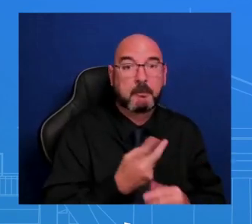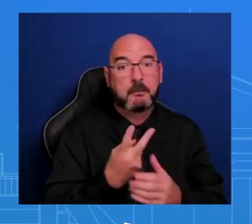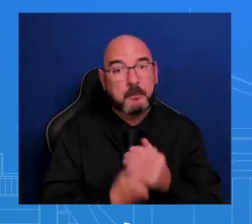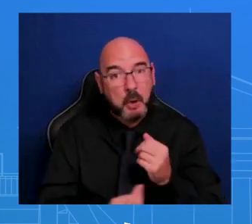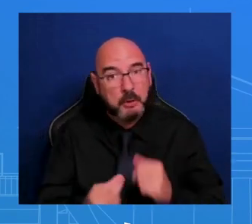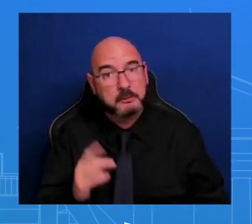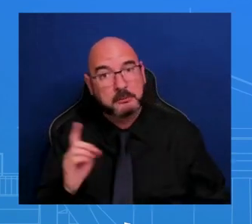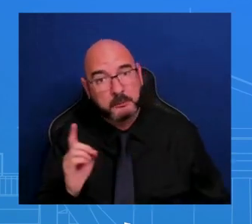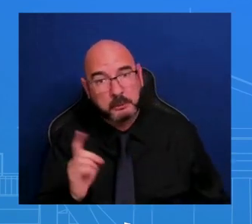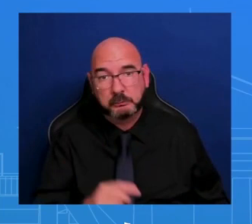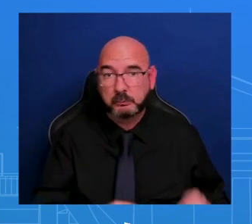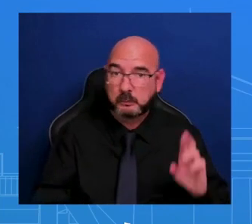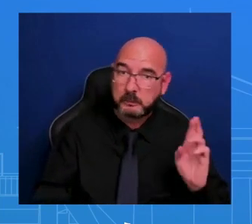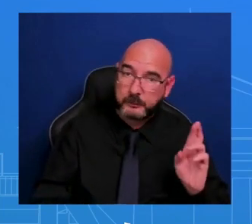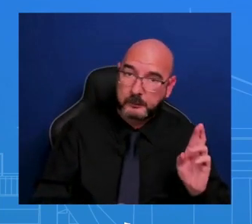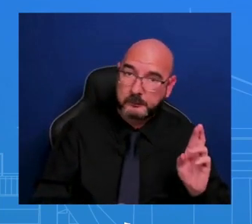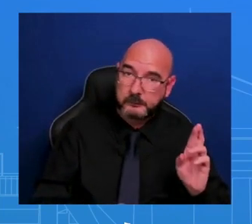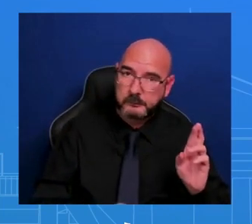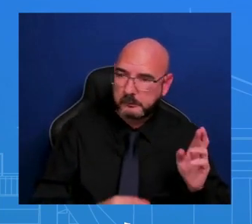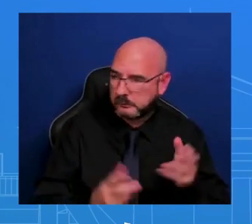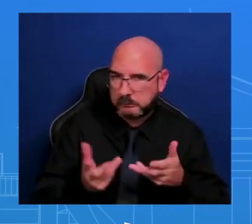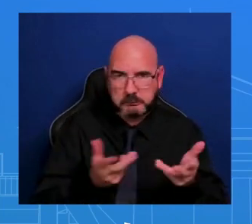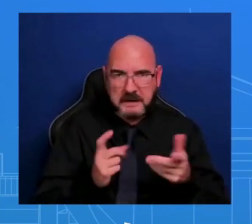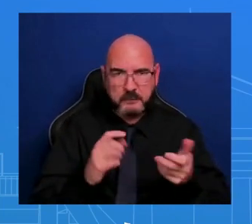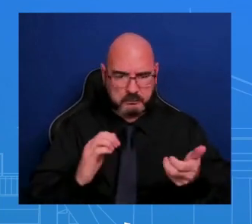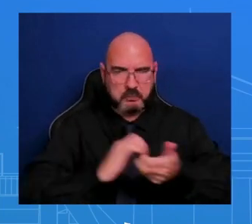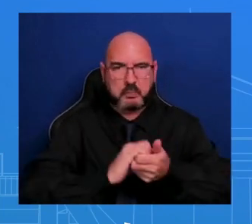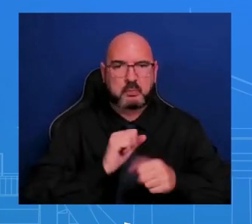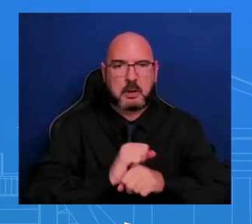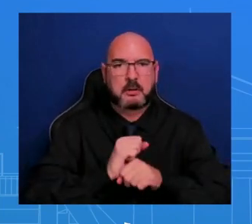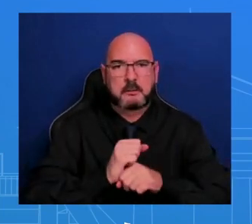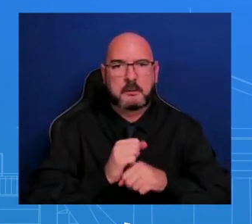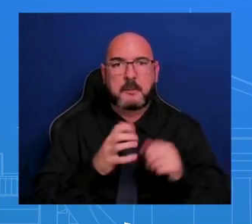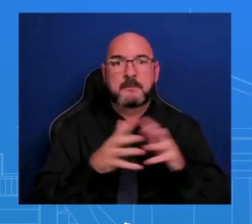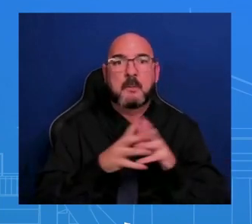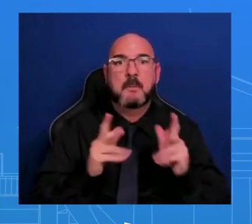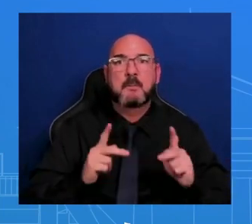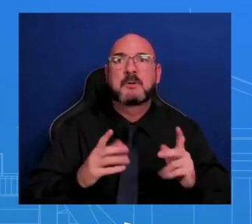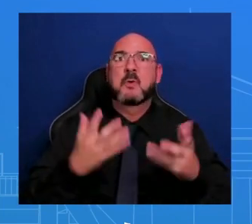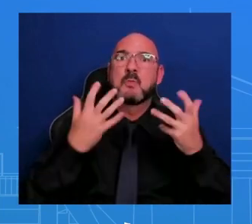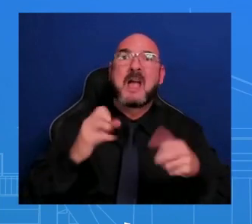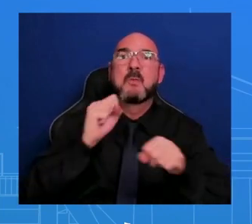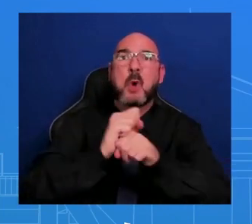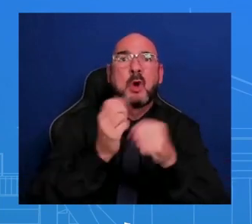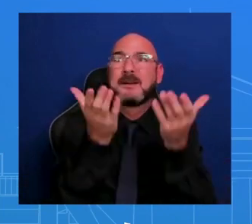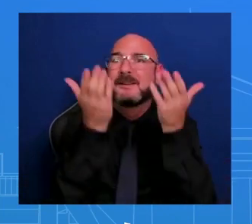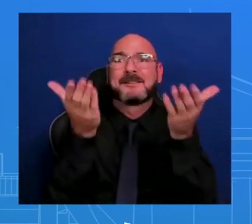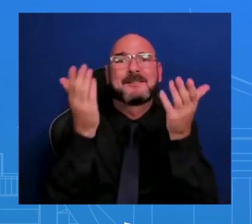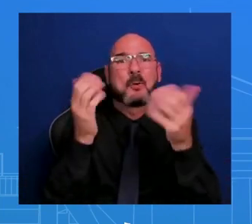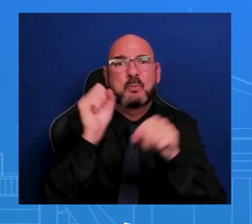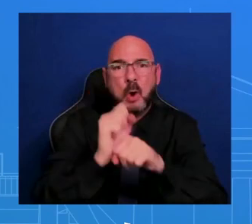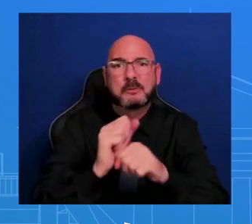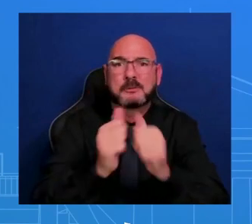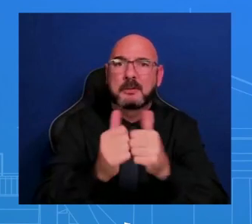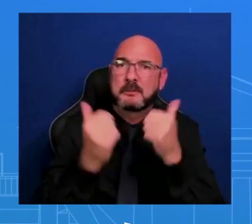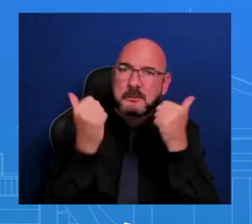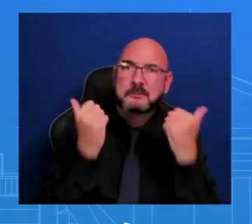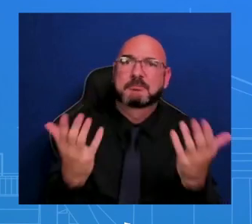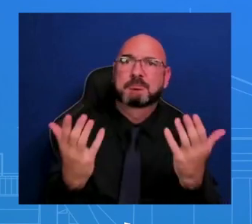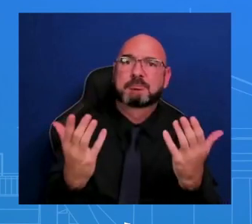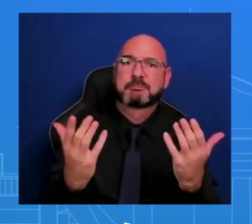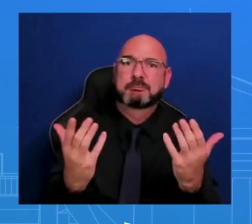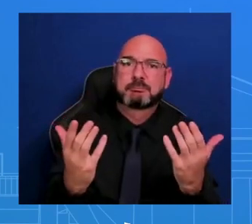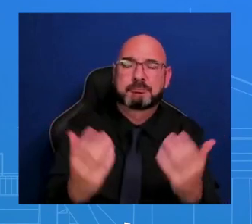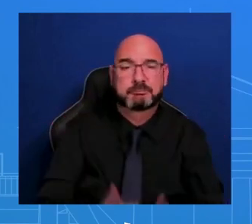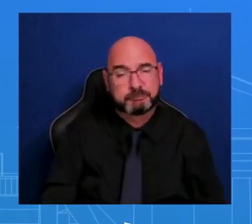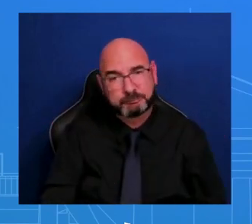American people. And so that was incredibly important to the president. We believe that they needed to stick to the deal that they voted